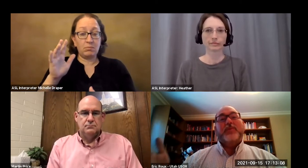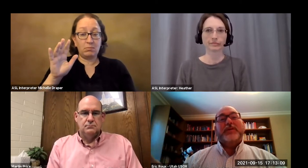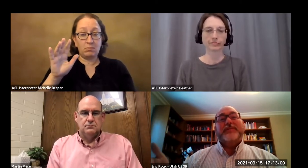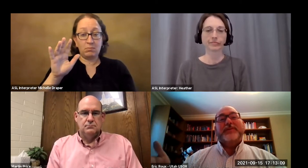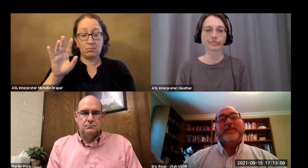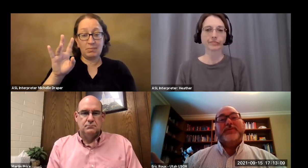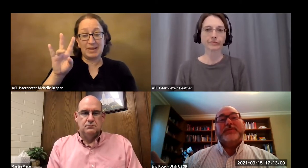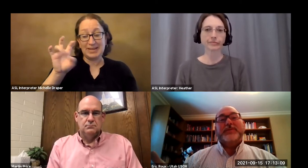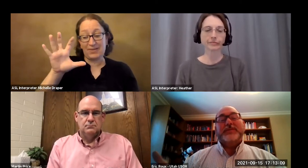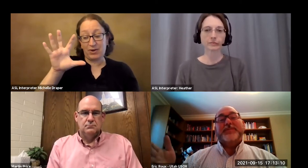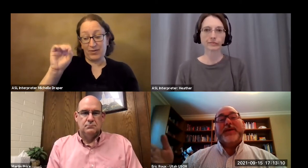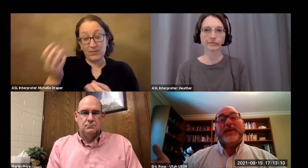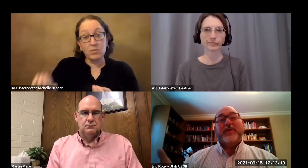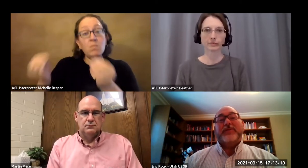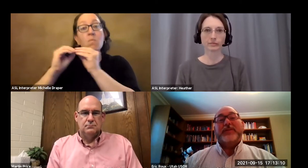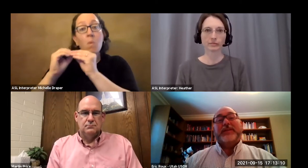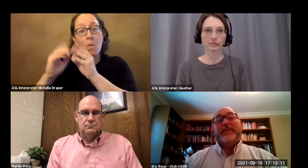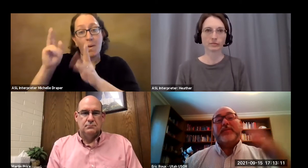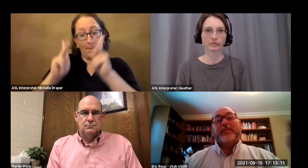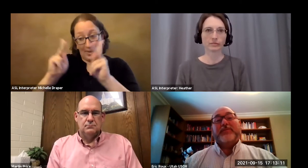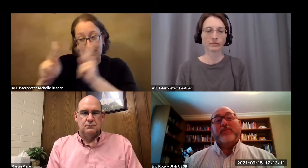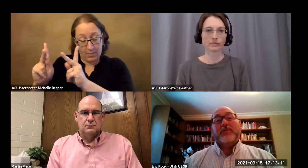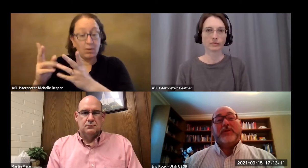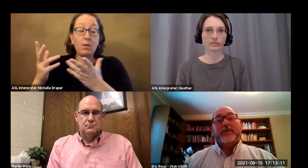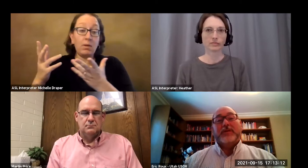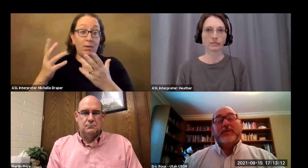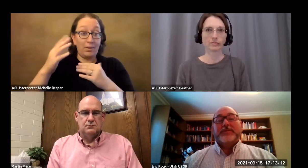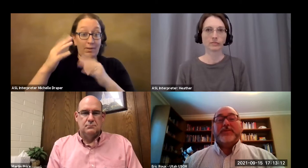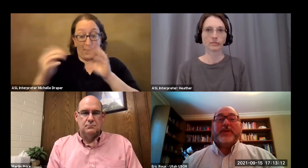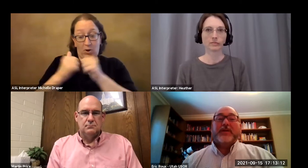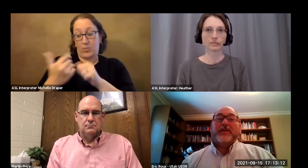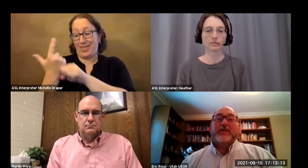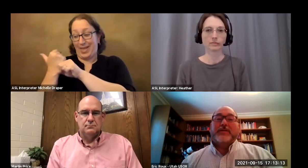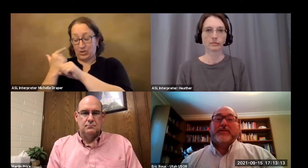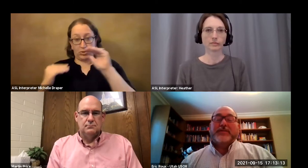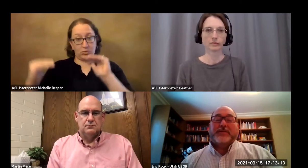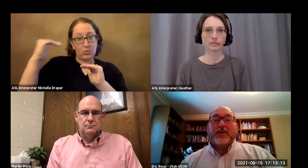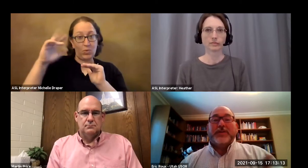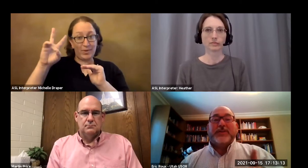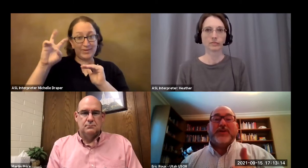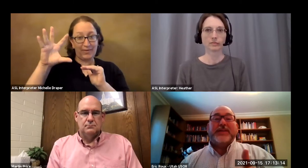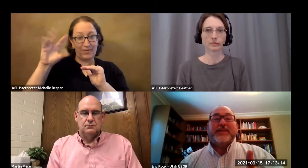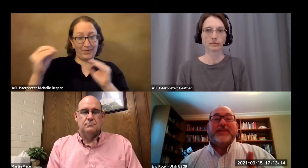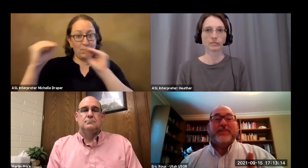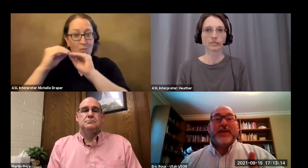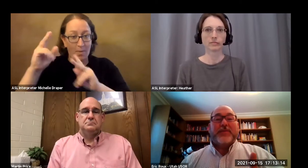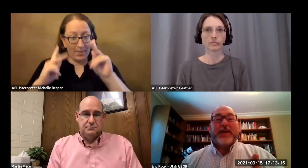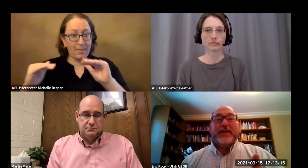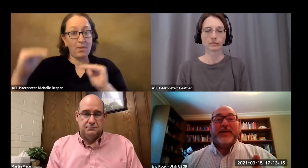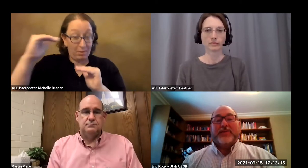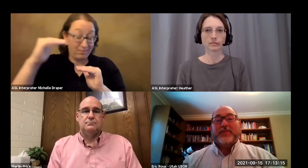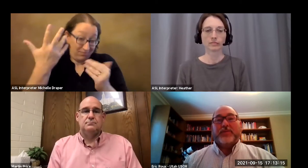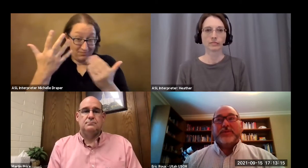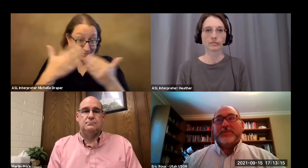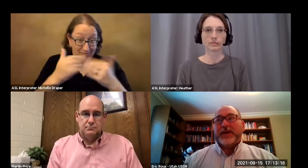750 more individuals despite COVID than the year before. So we are slowly